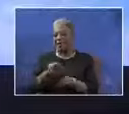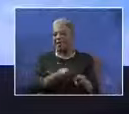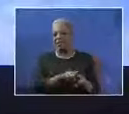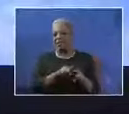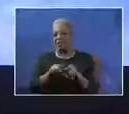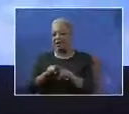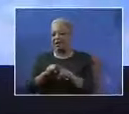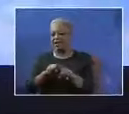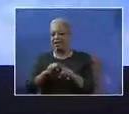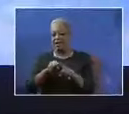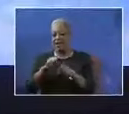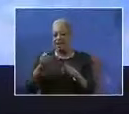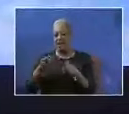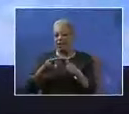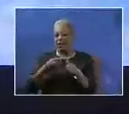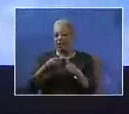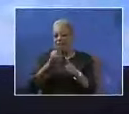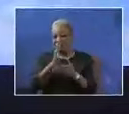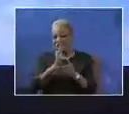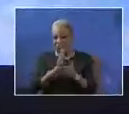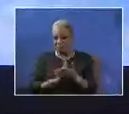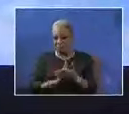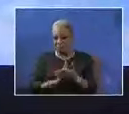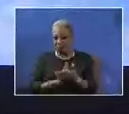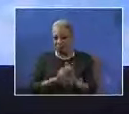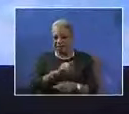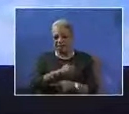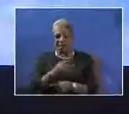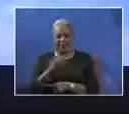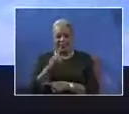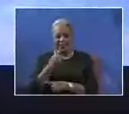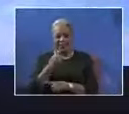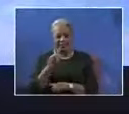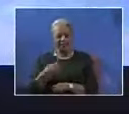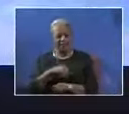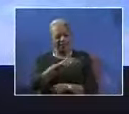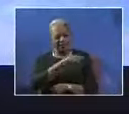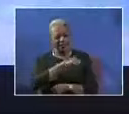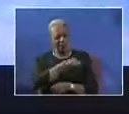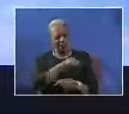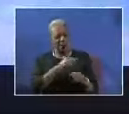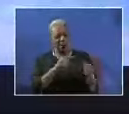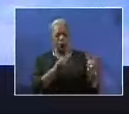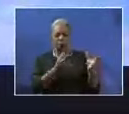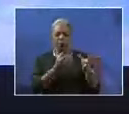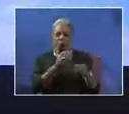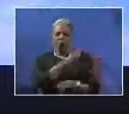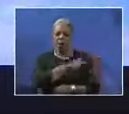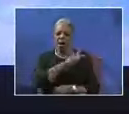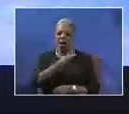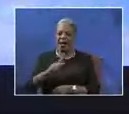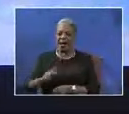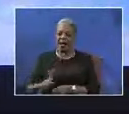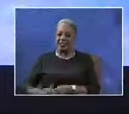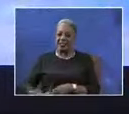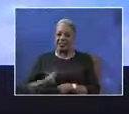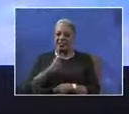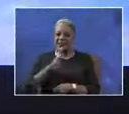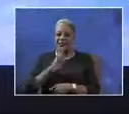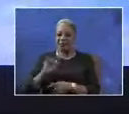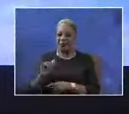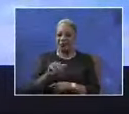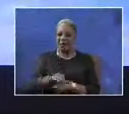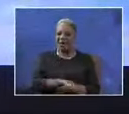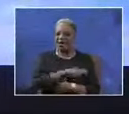we don't want Samuel, we want a king to be like the other nations. And Samuel says, you got a king who's Yahweh. And it